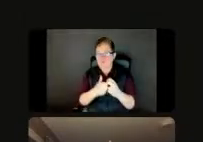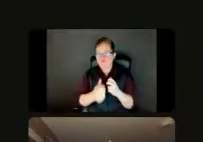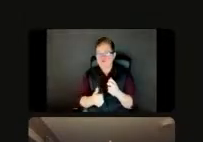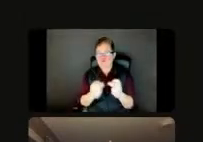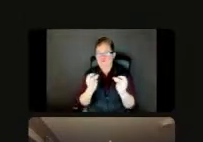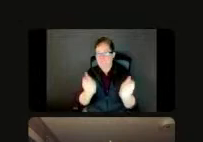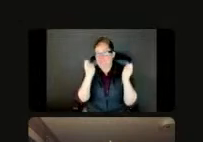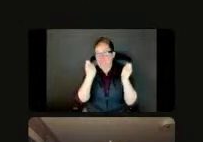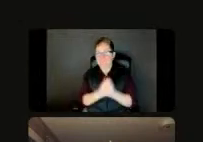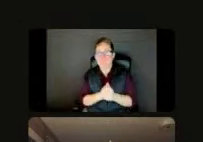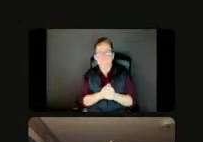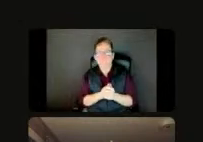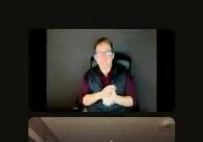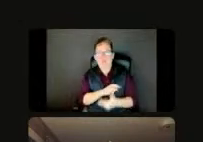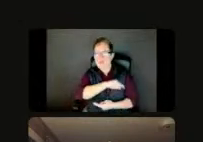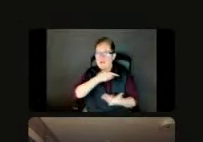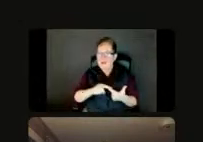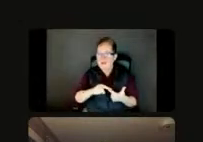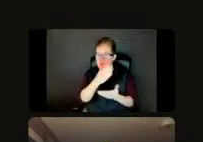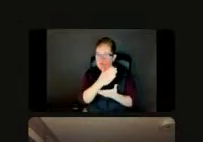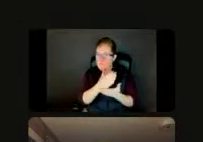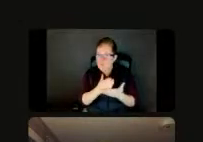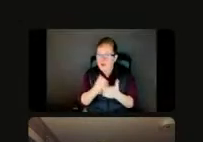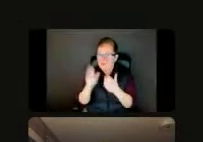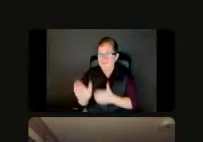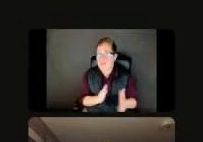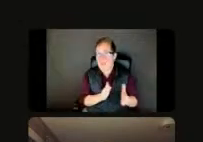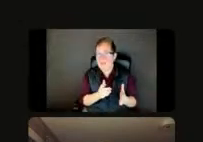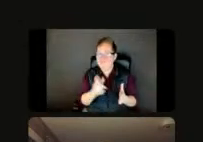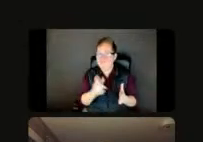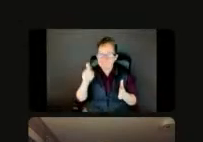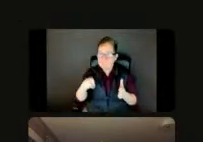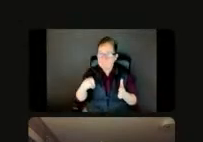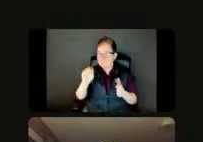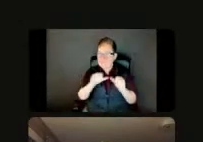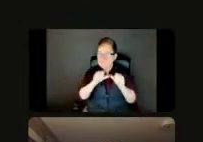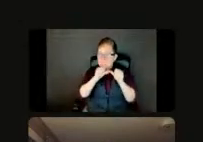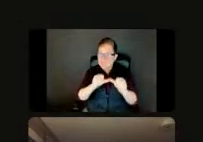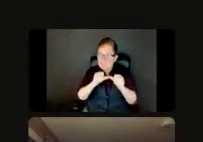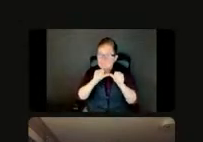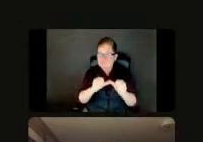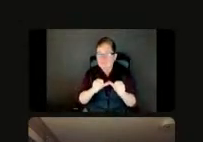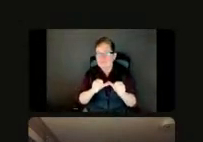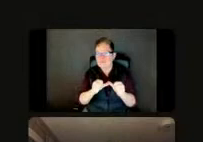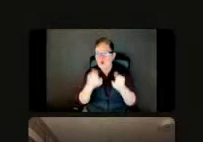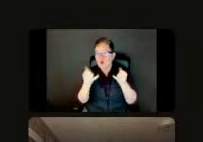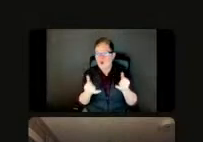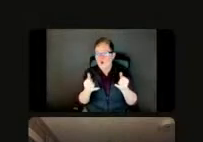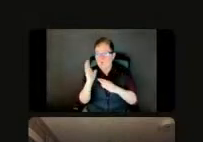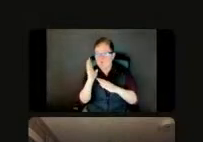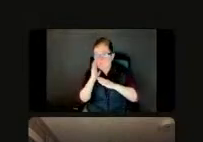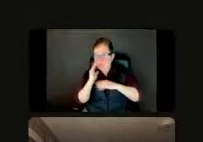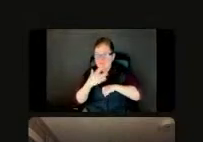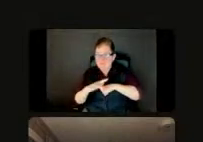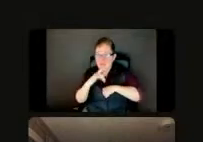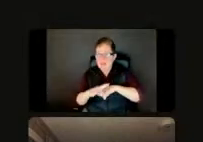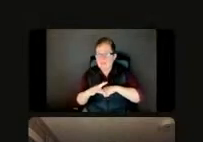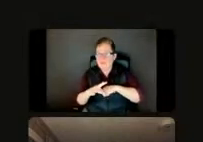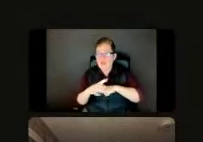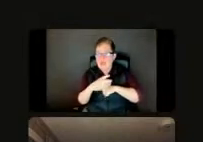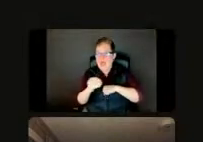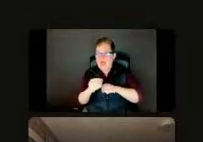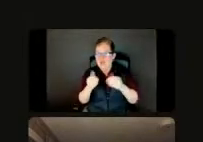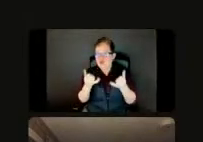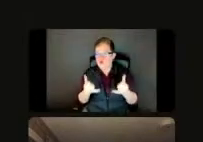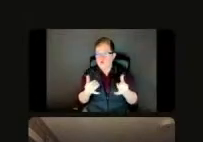away. Another part of the plan must be maintaining the current beds that are available and the current street outreach that